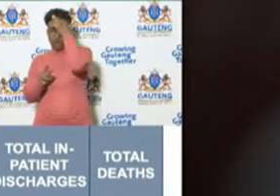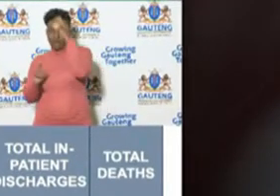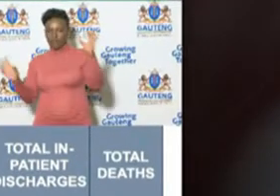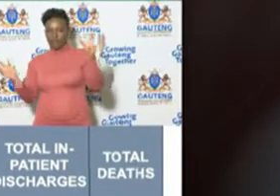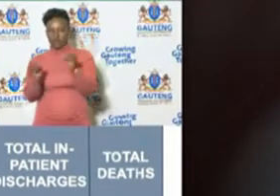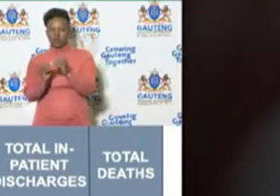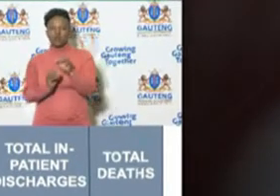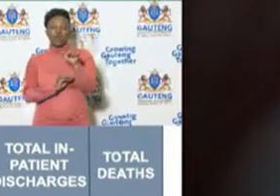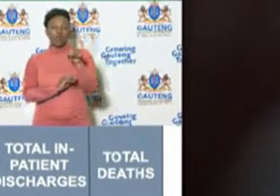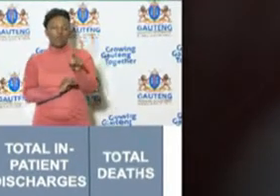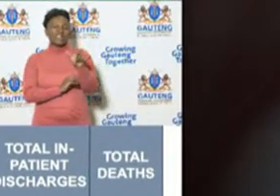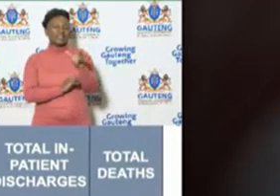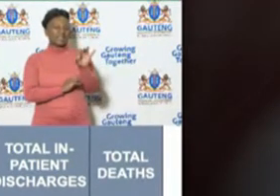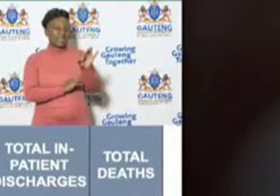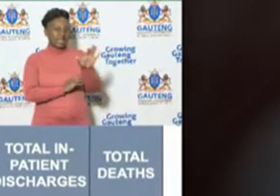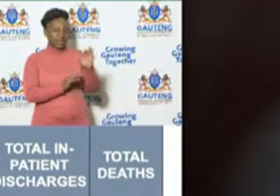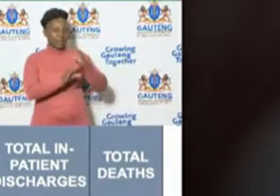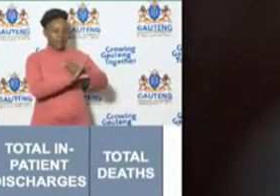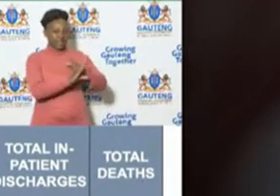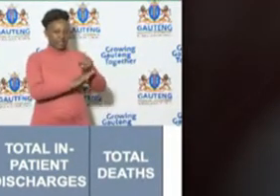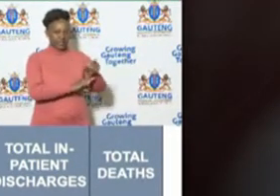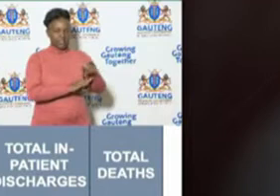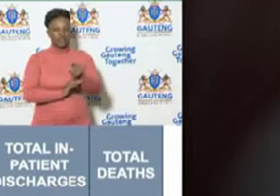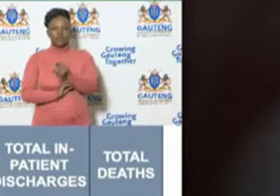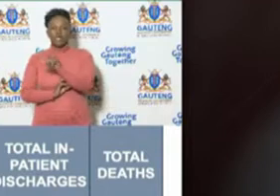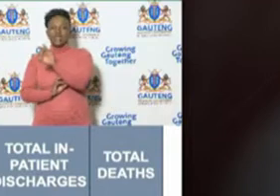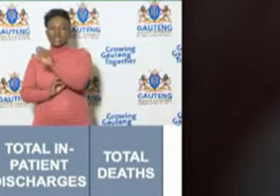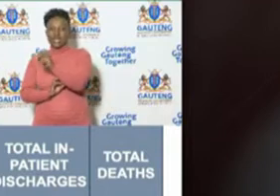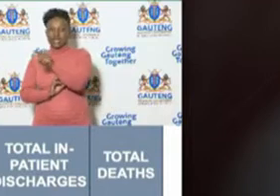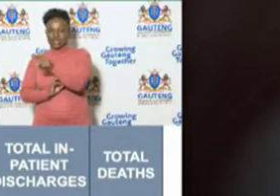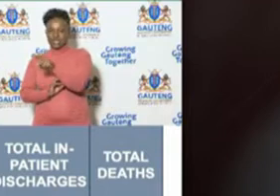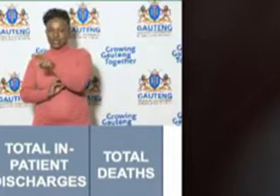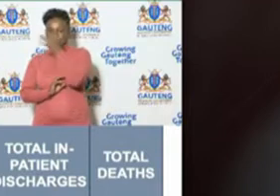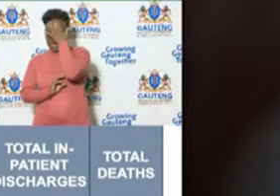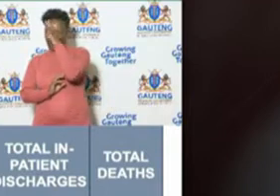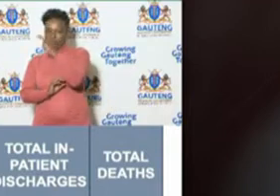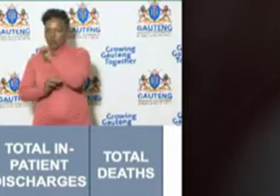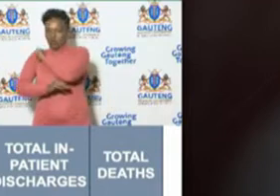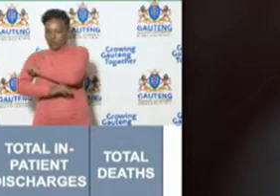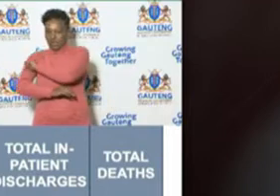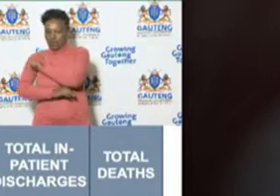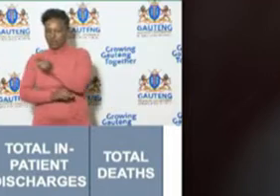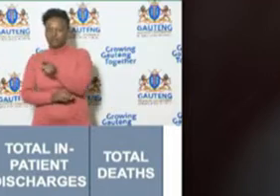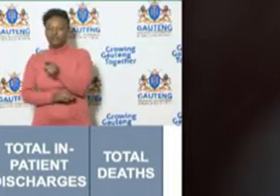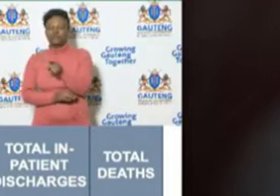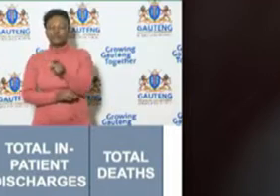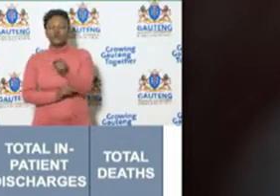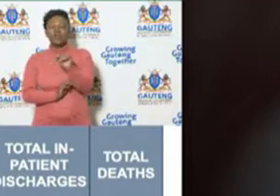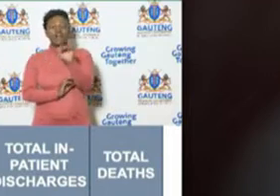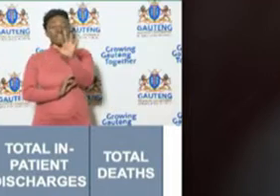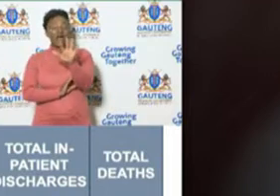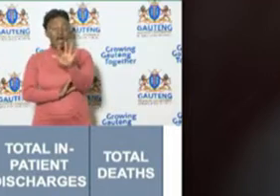173 are in the private sector, and 30 are in the public sector. 5 of them are under